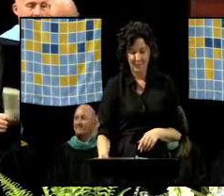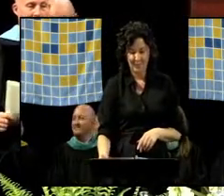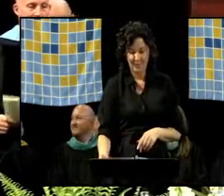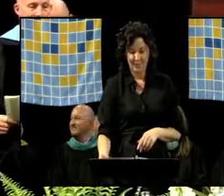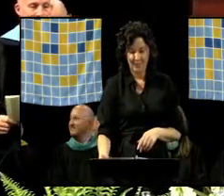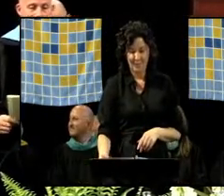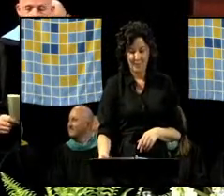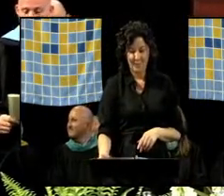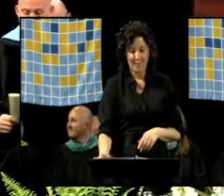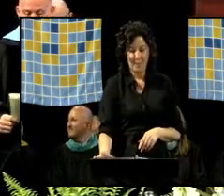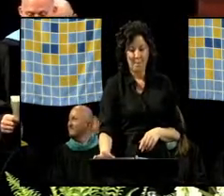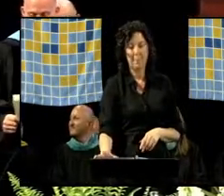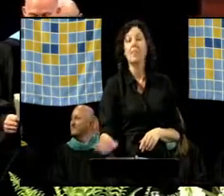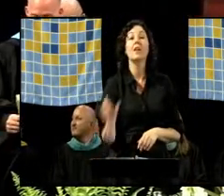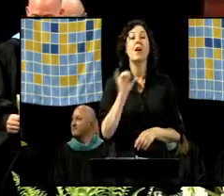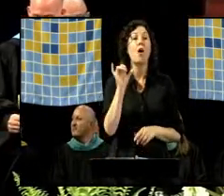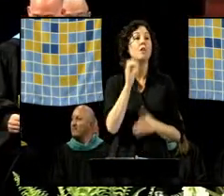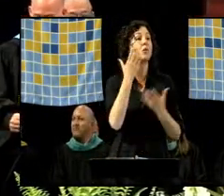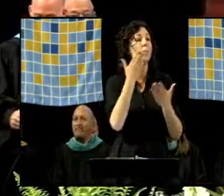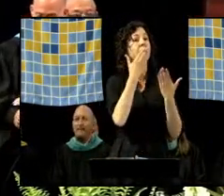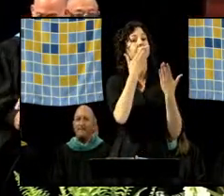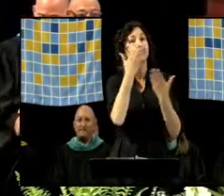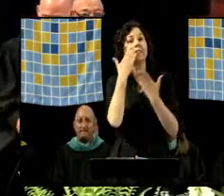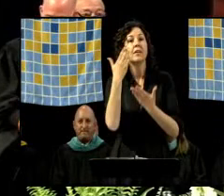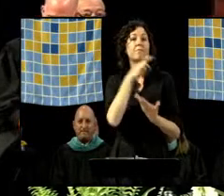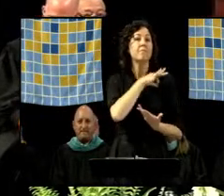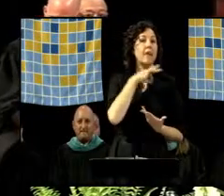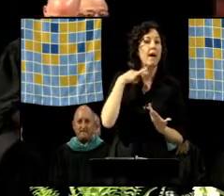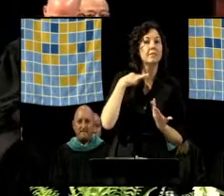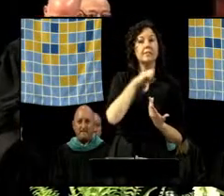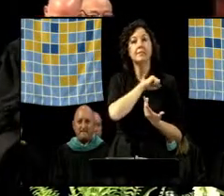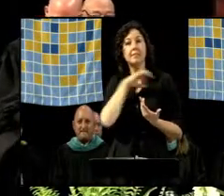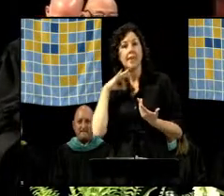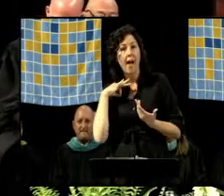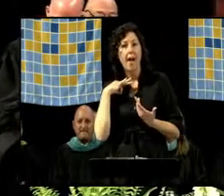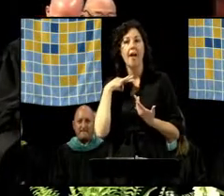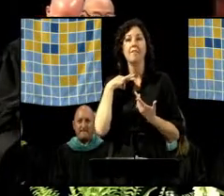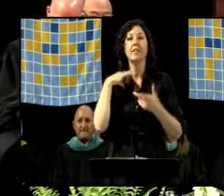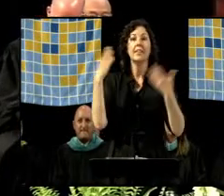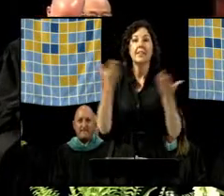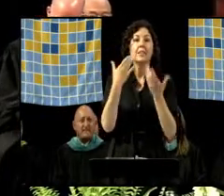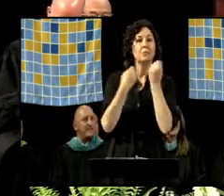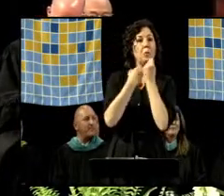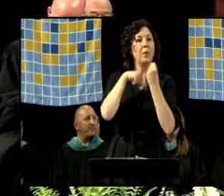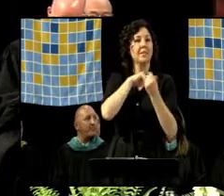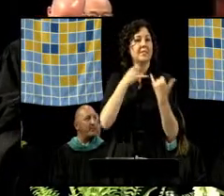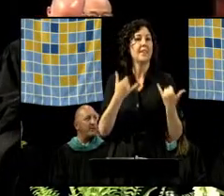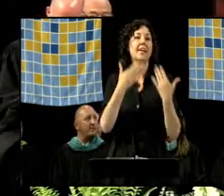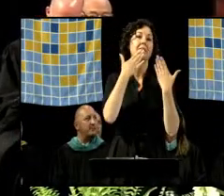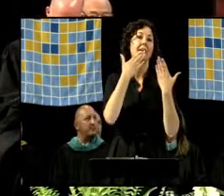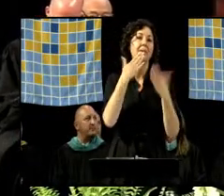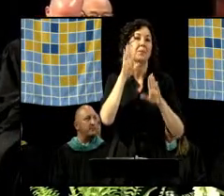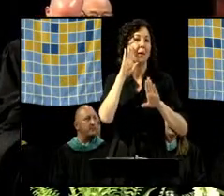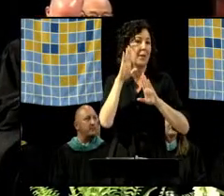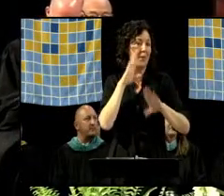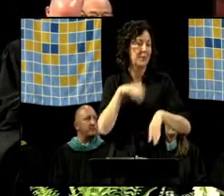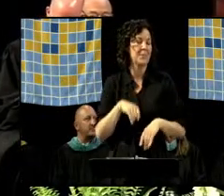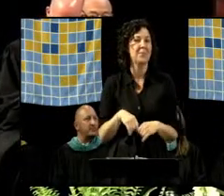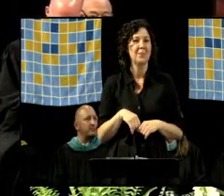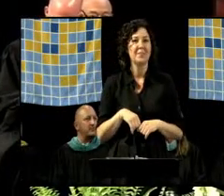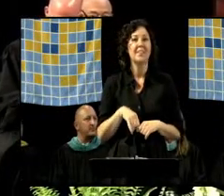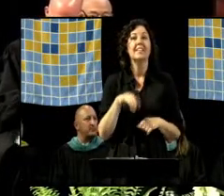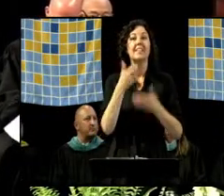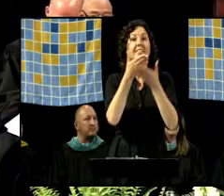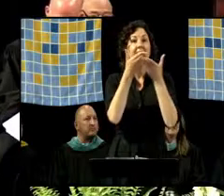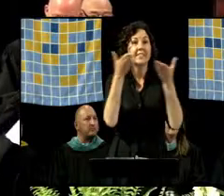I would also like to recognize the faculty and staff members of South Florence High School who are here with us today. These faculty and